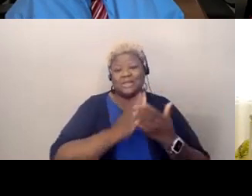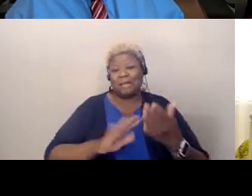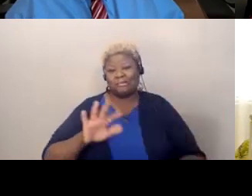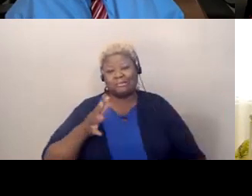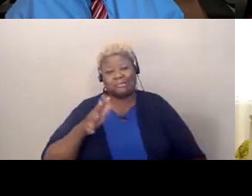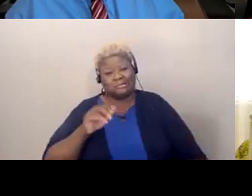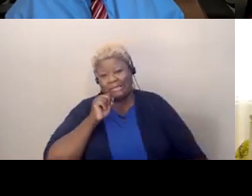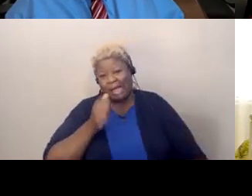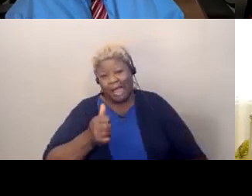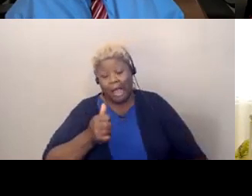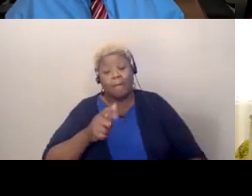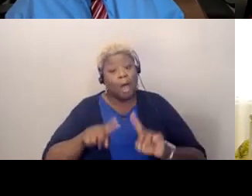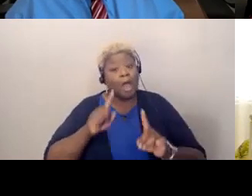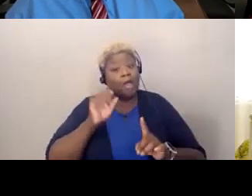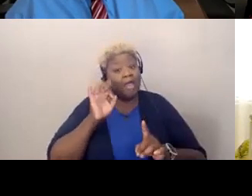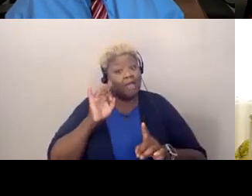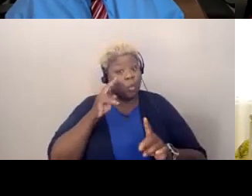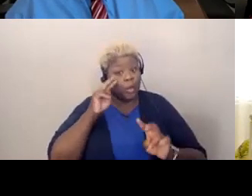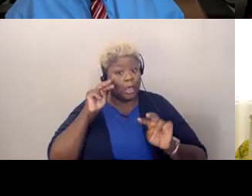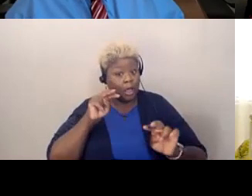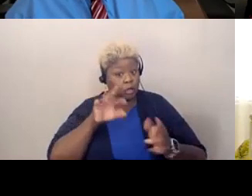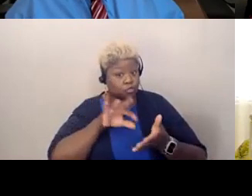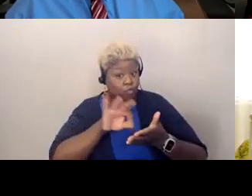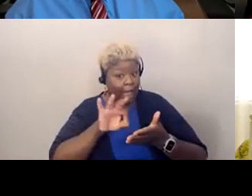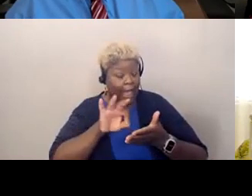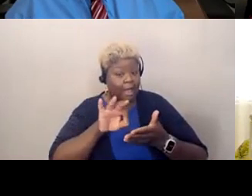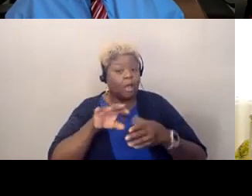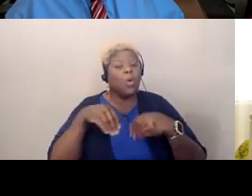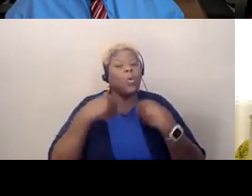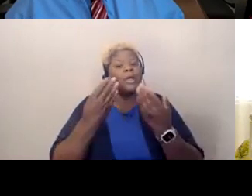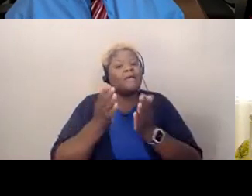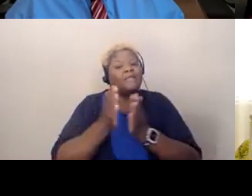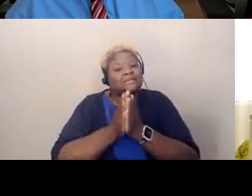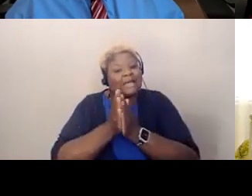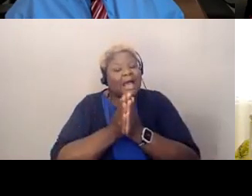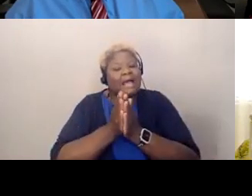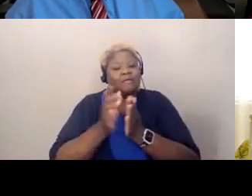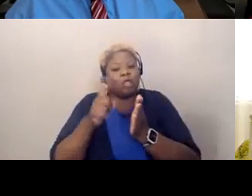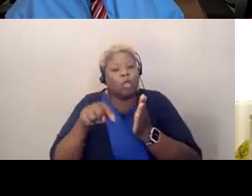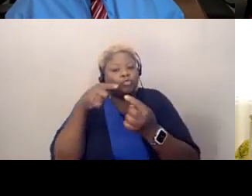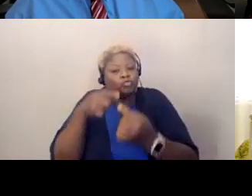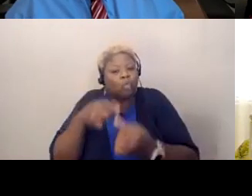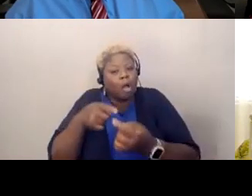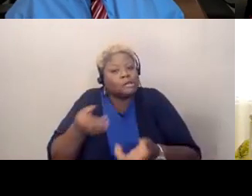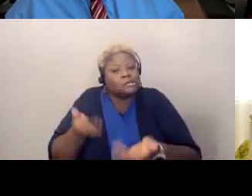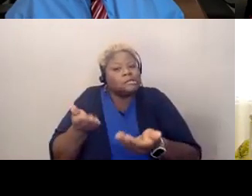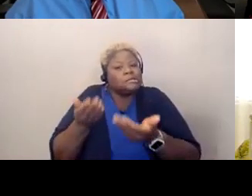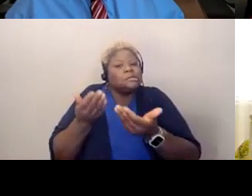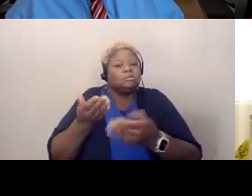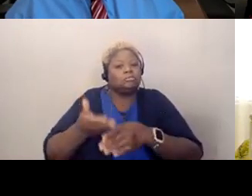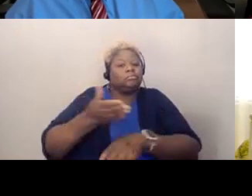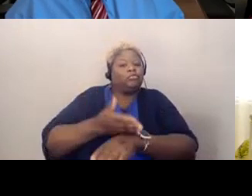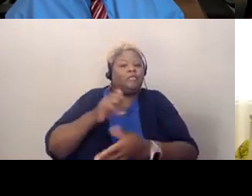not. And if we were tracking that, we could incentivize the areas that are struggling to be able to do a better job that way.